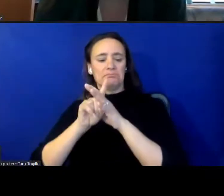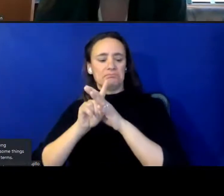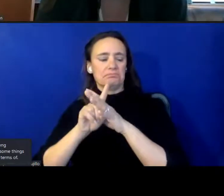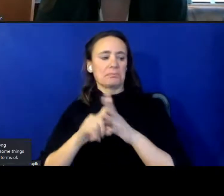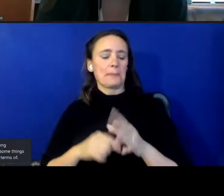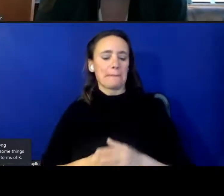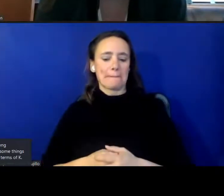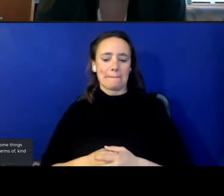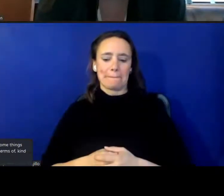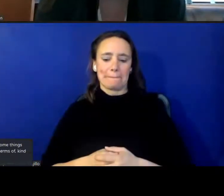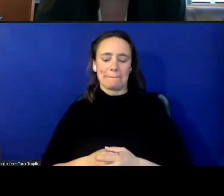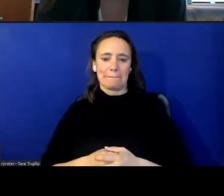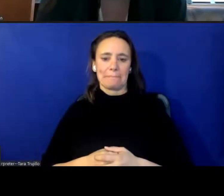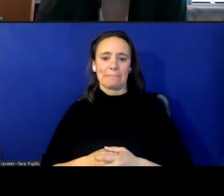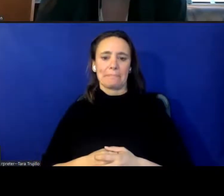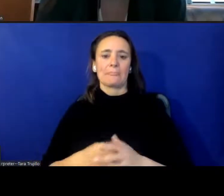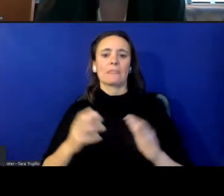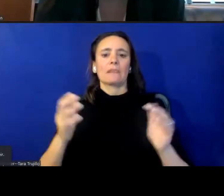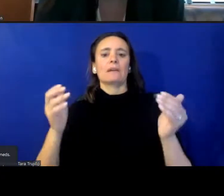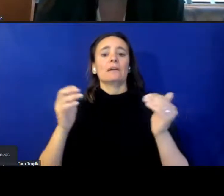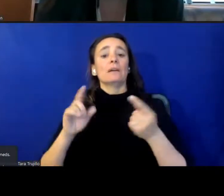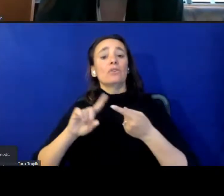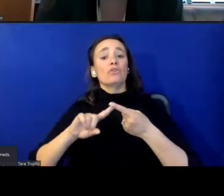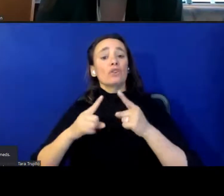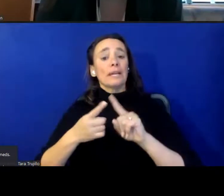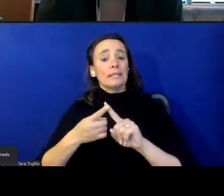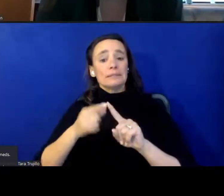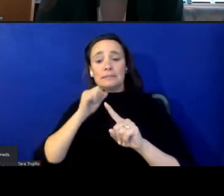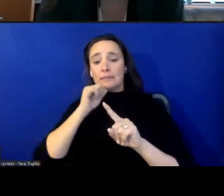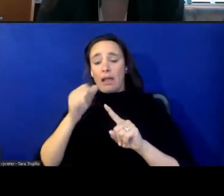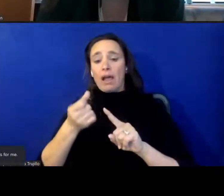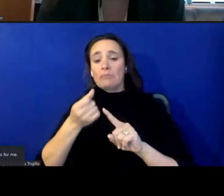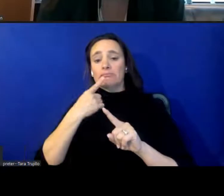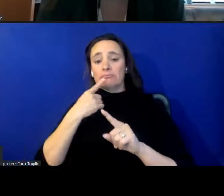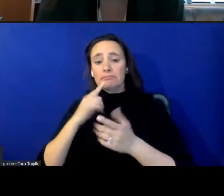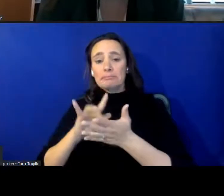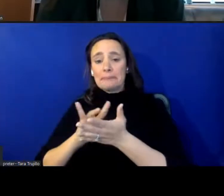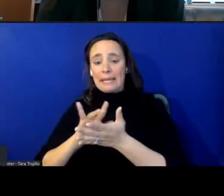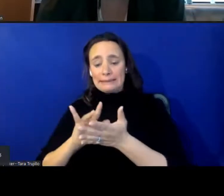of kind of friends not taking their meds, for me, it's